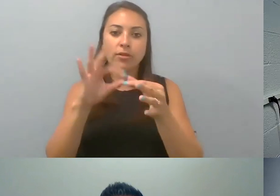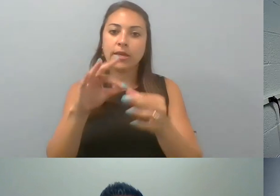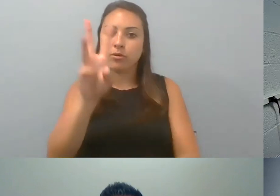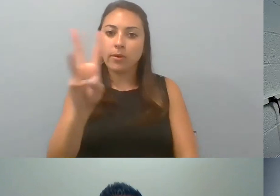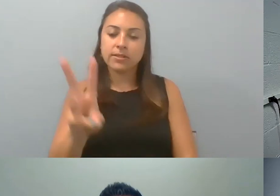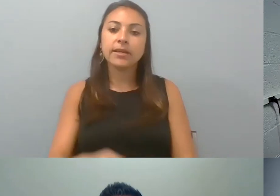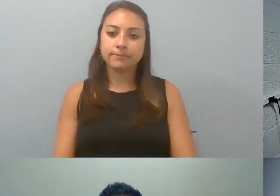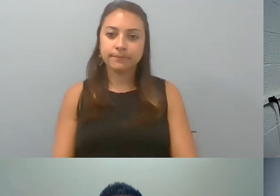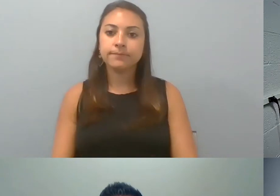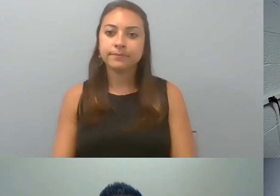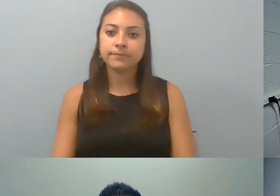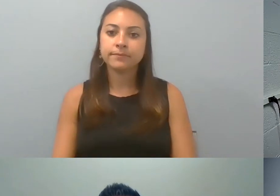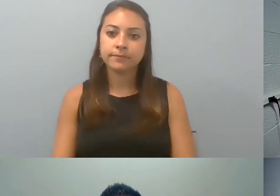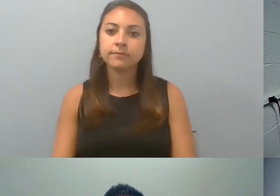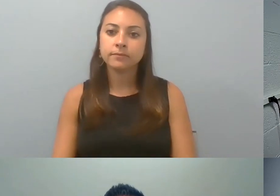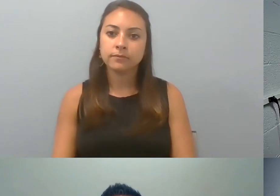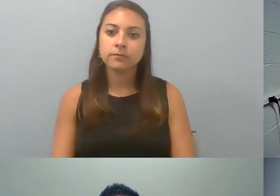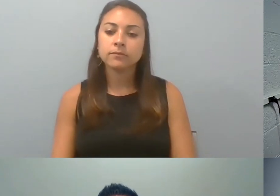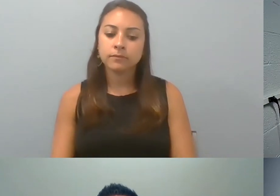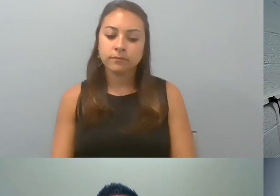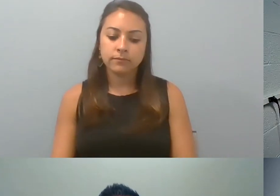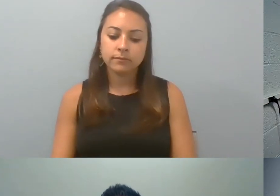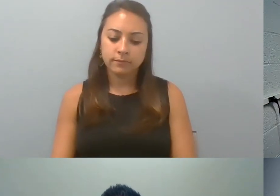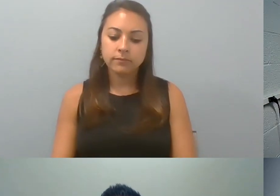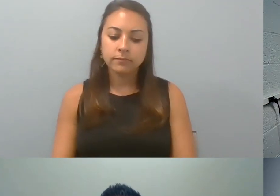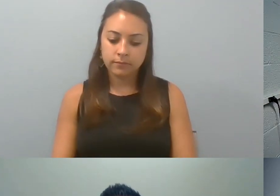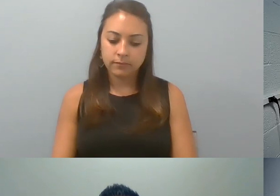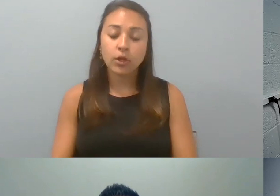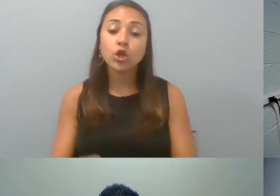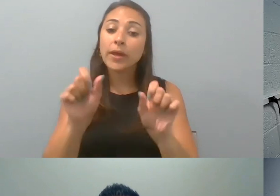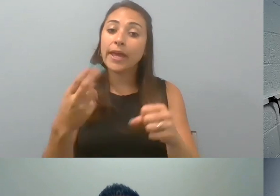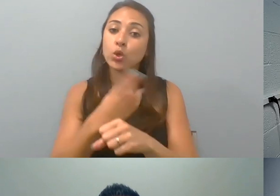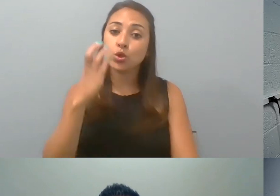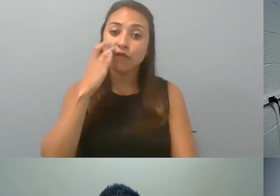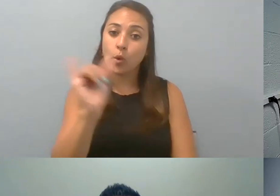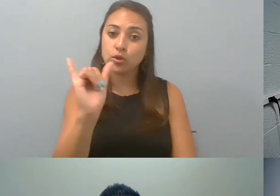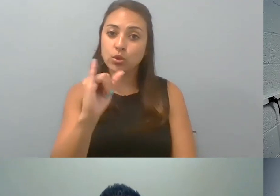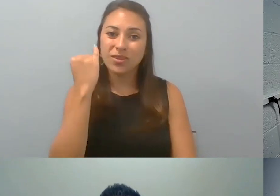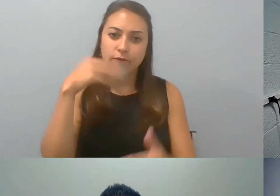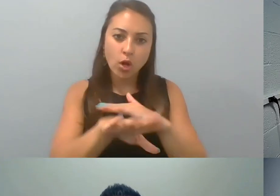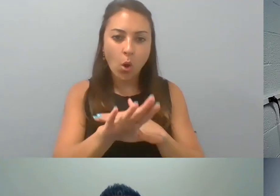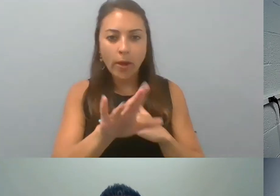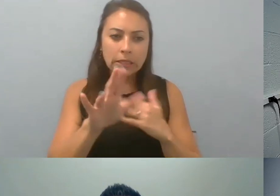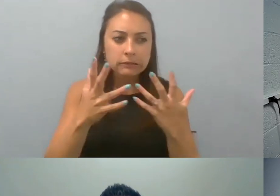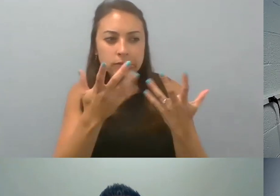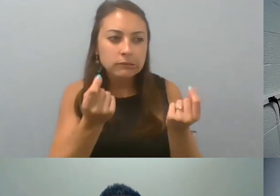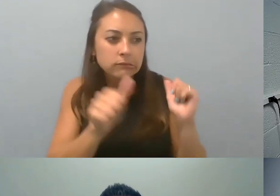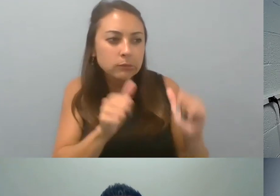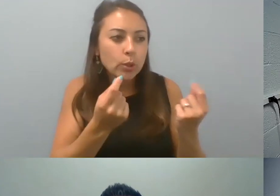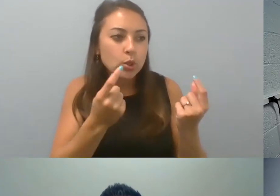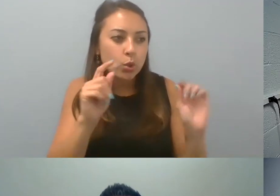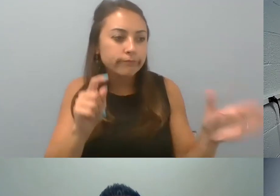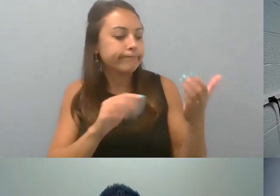to you online. They do come up on a mobile phone, so you can use it when you're physically in the space, or you can use it to help you